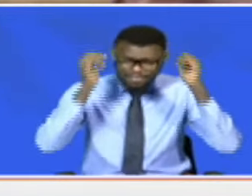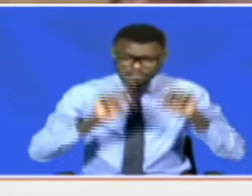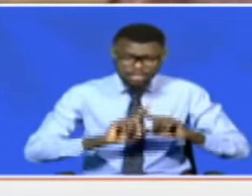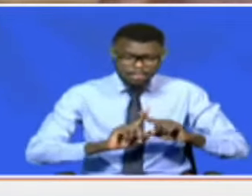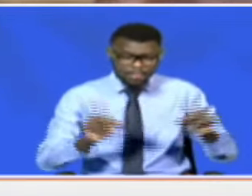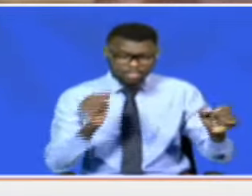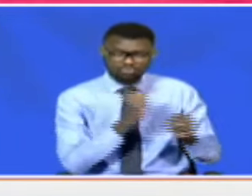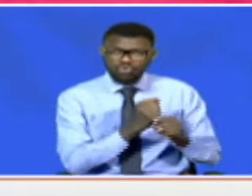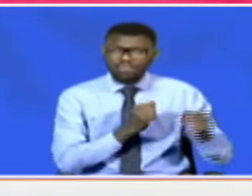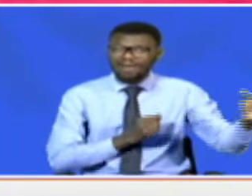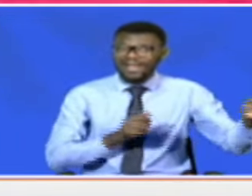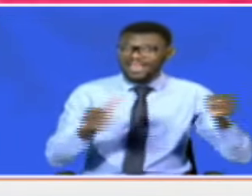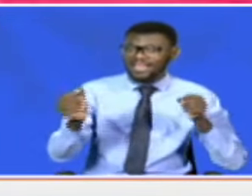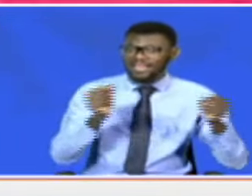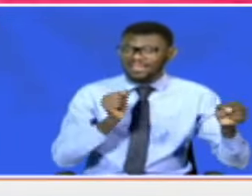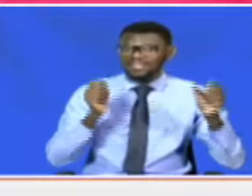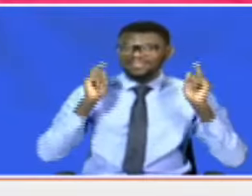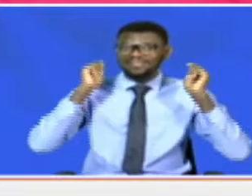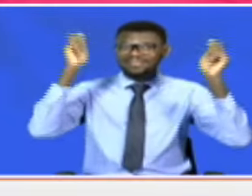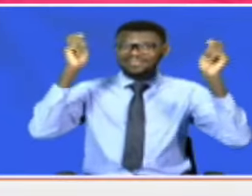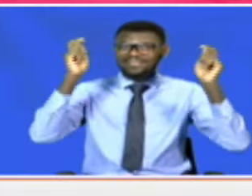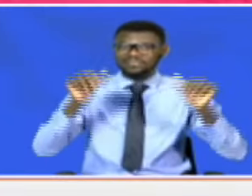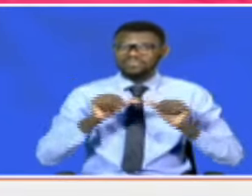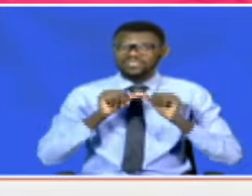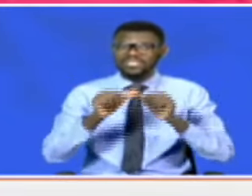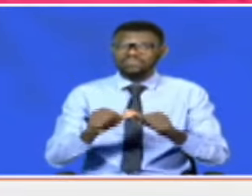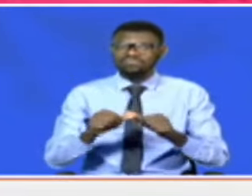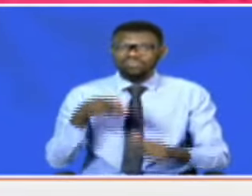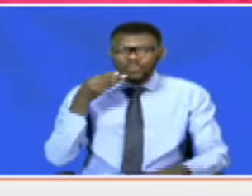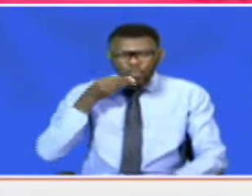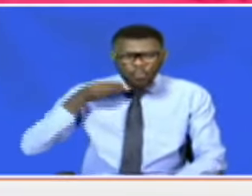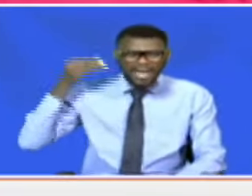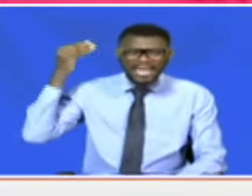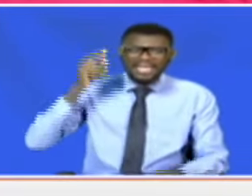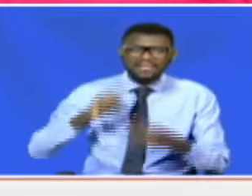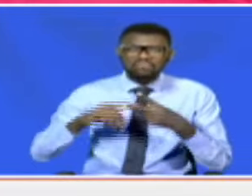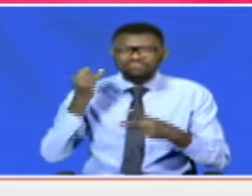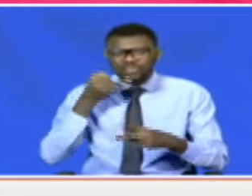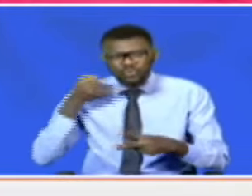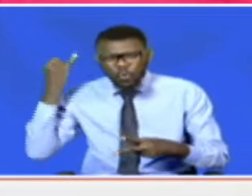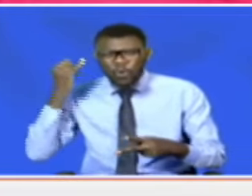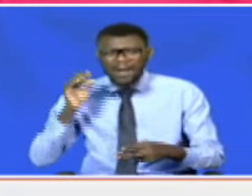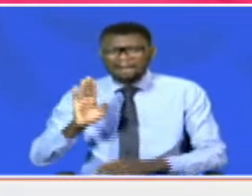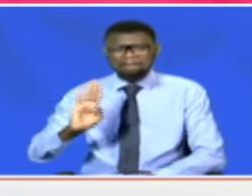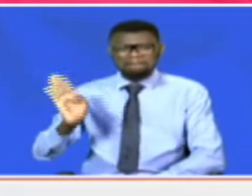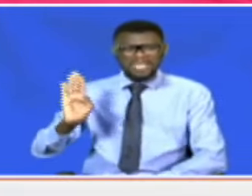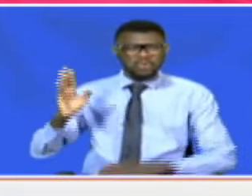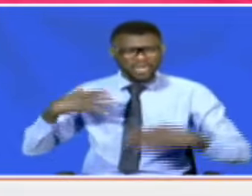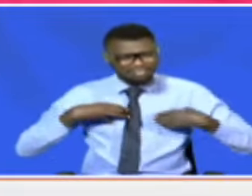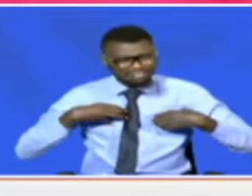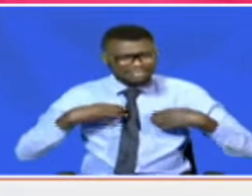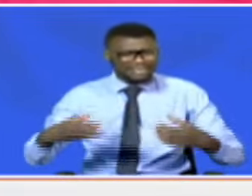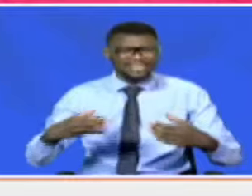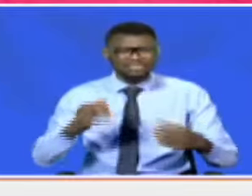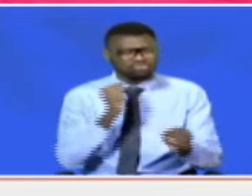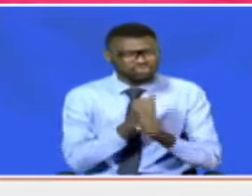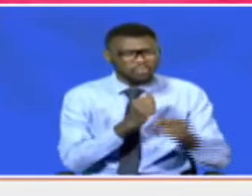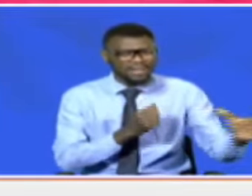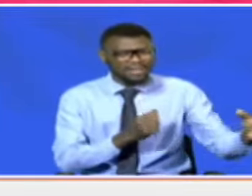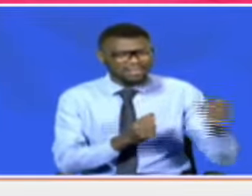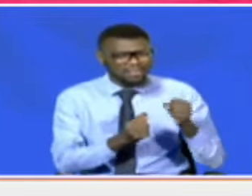nane itaendelea. Wasee kinoparanya kina joo watu wa mabilionea mabwenyenye ndio napatia kazi.